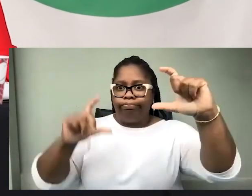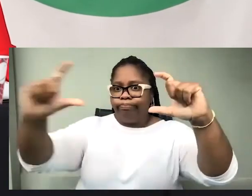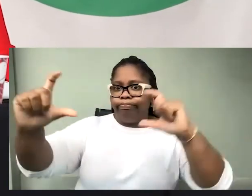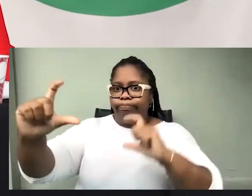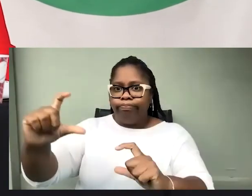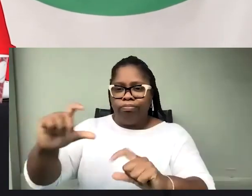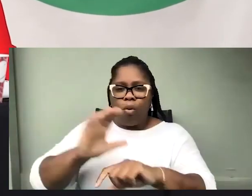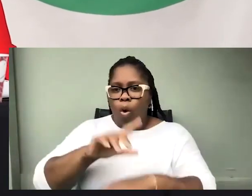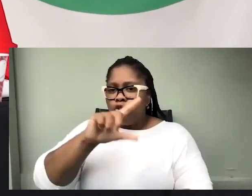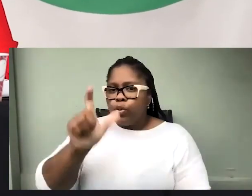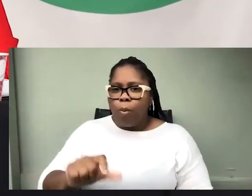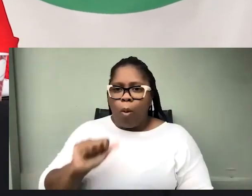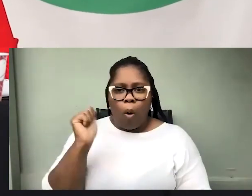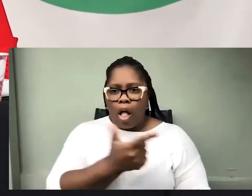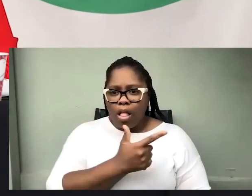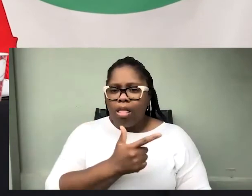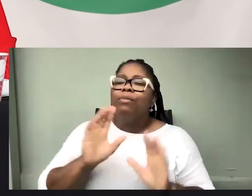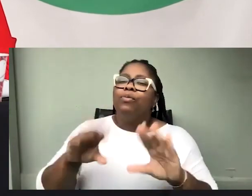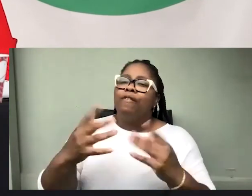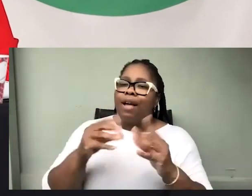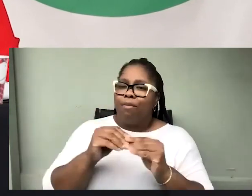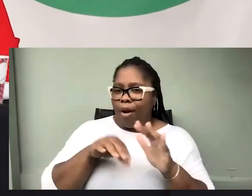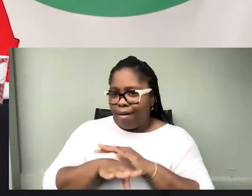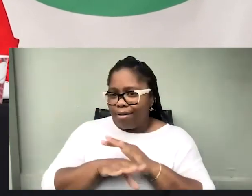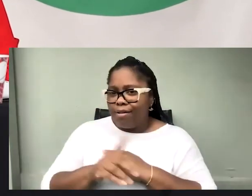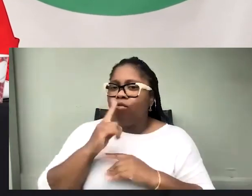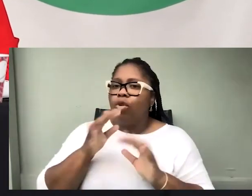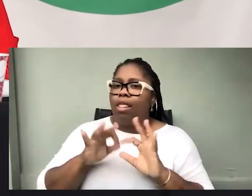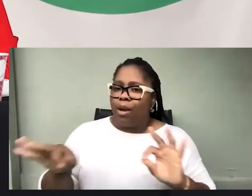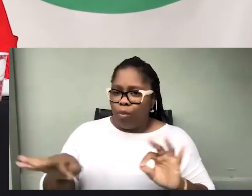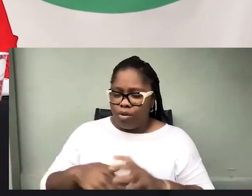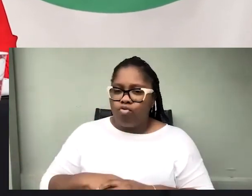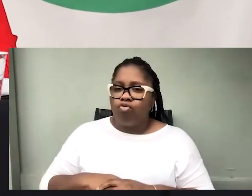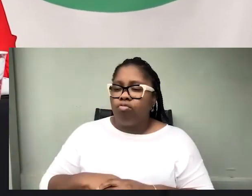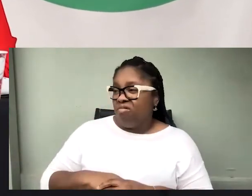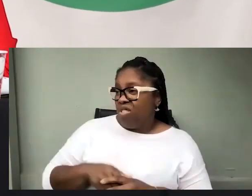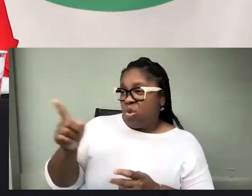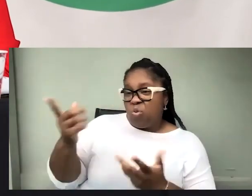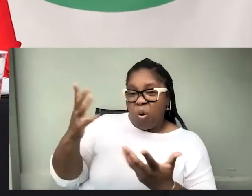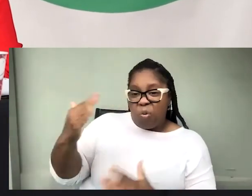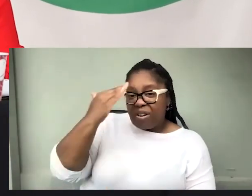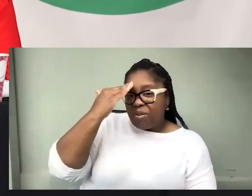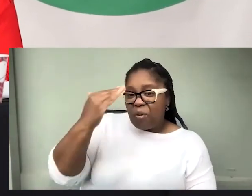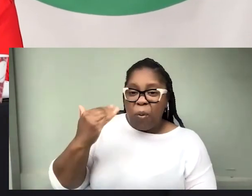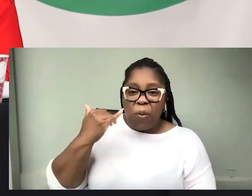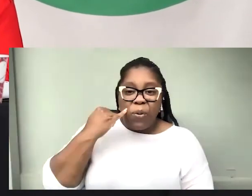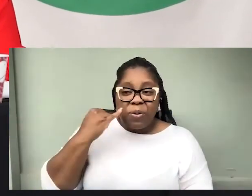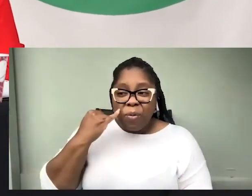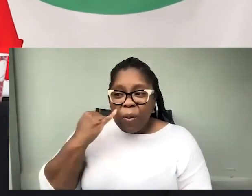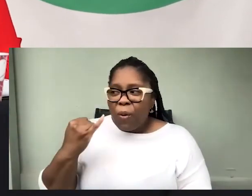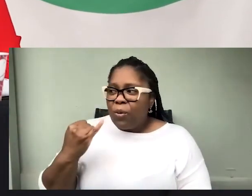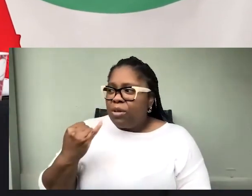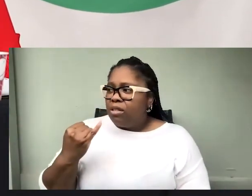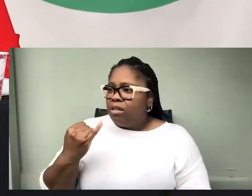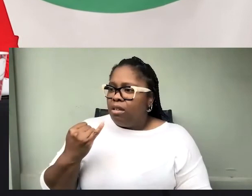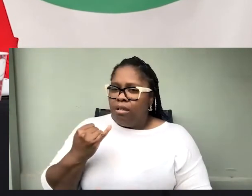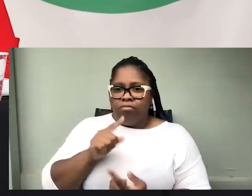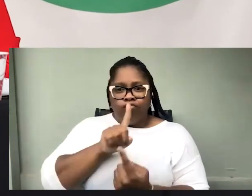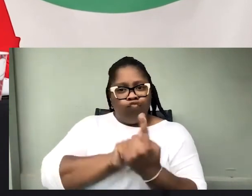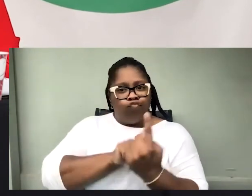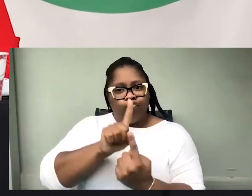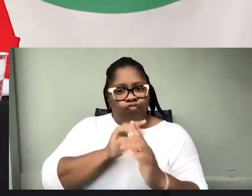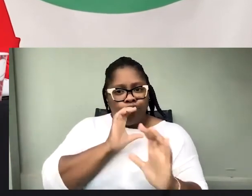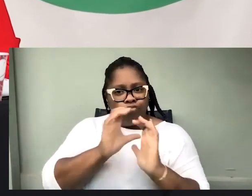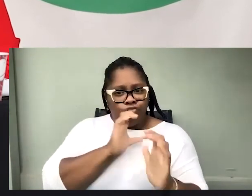more access for that language. And as you know, if there's just communicating